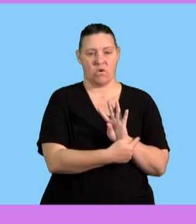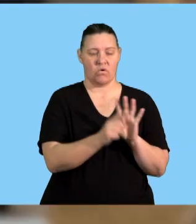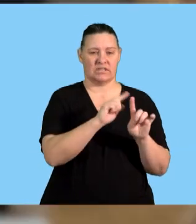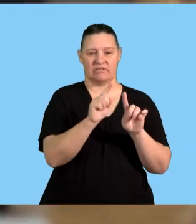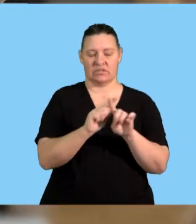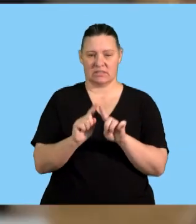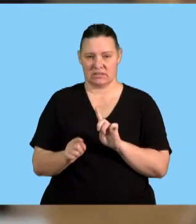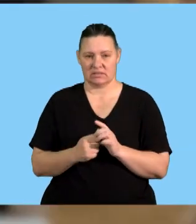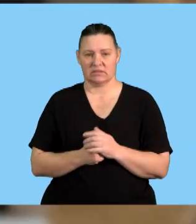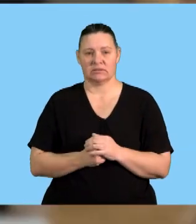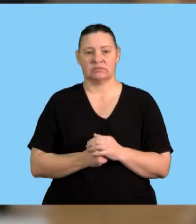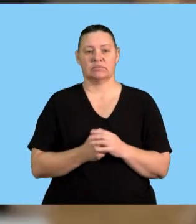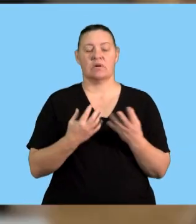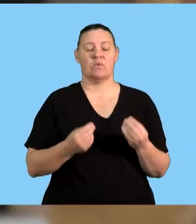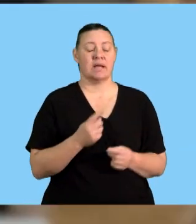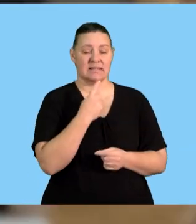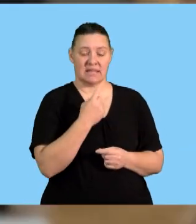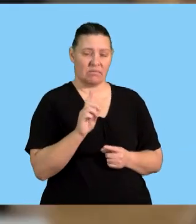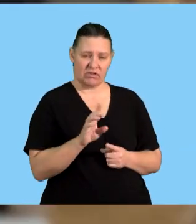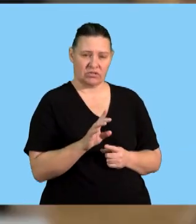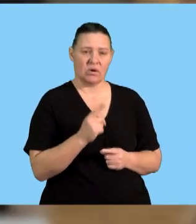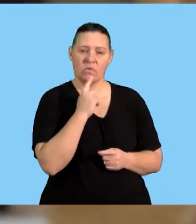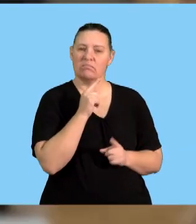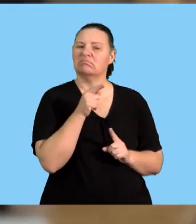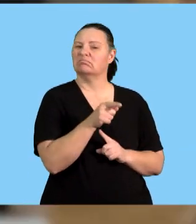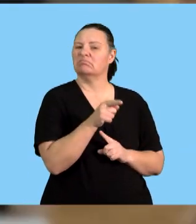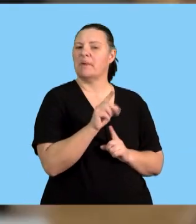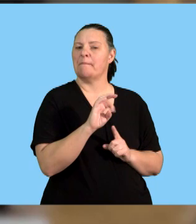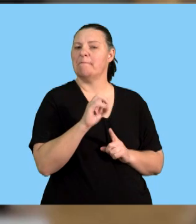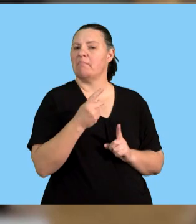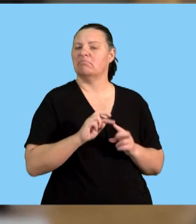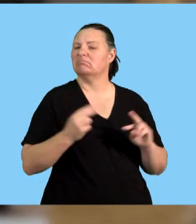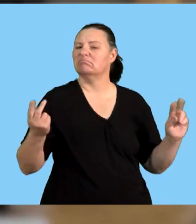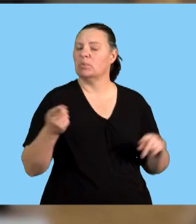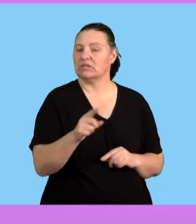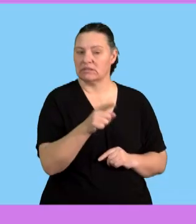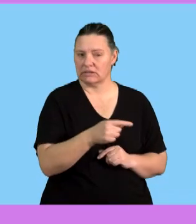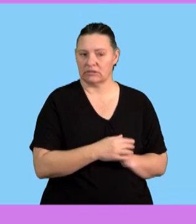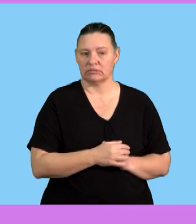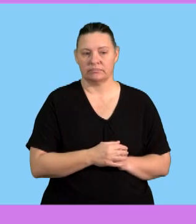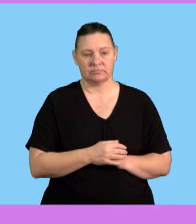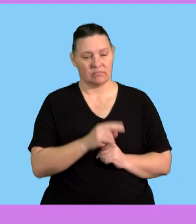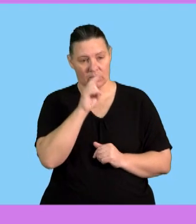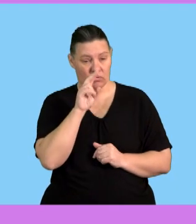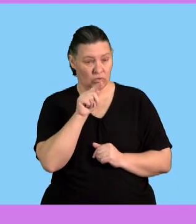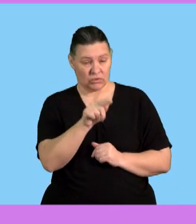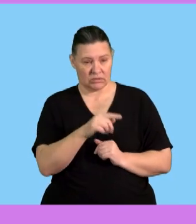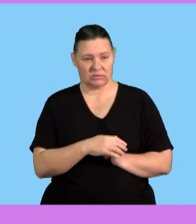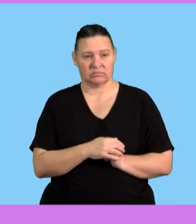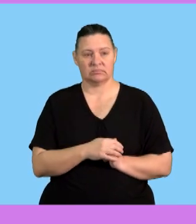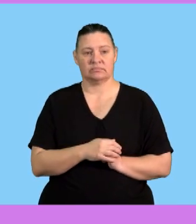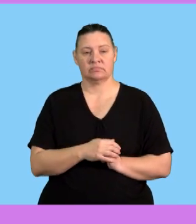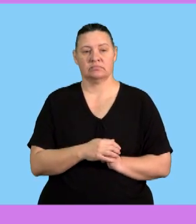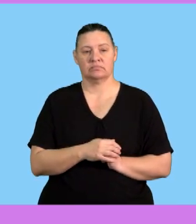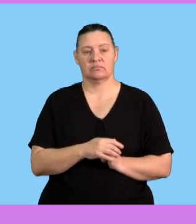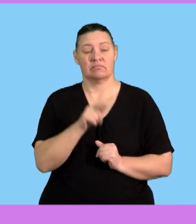of maps. So according to what we have already mentioned, which type of map is this? So when we look at it, we